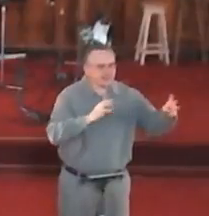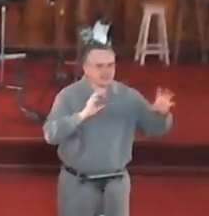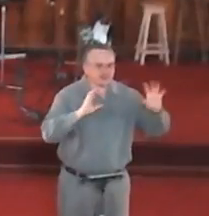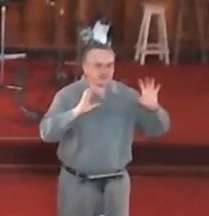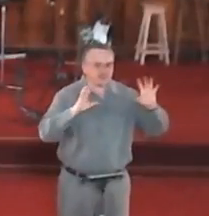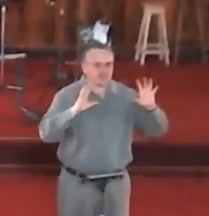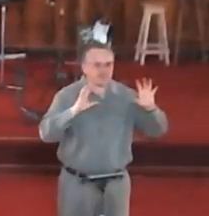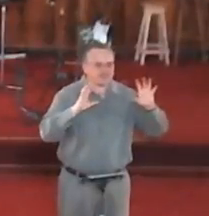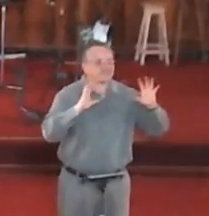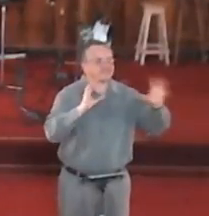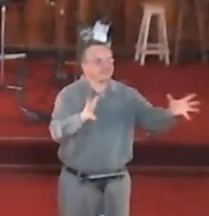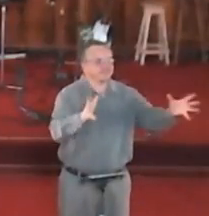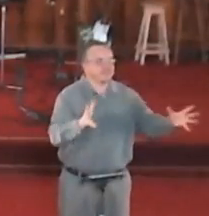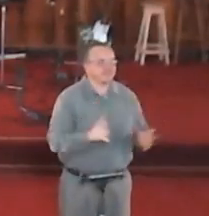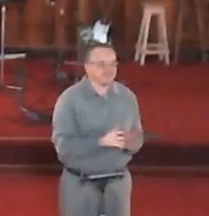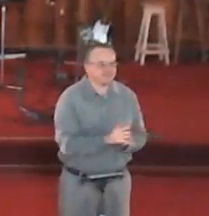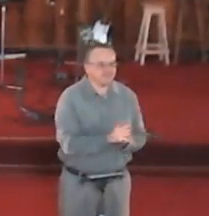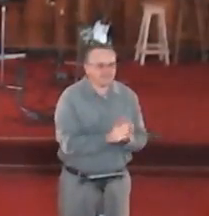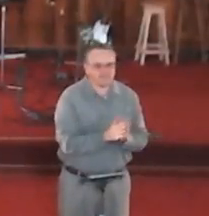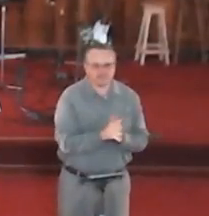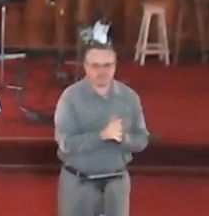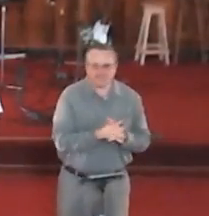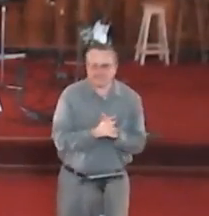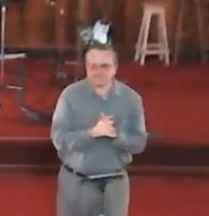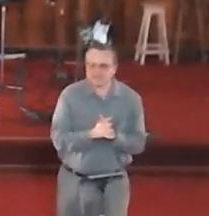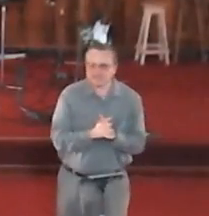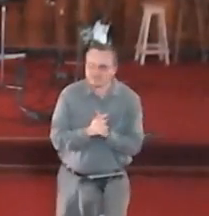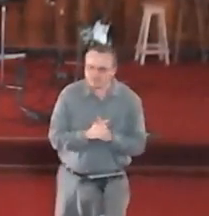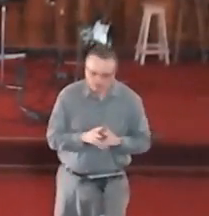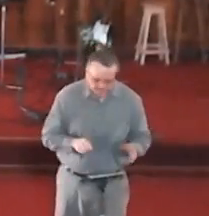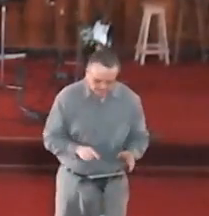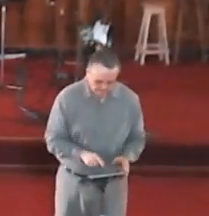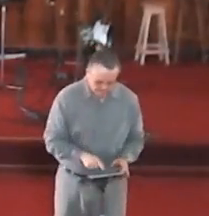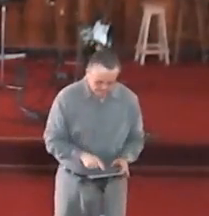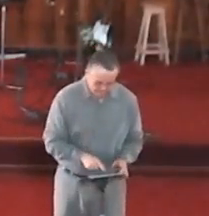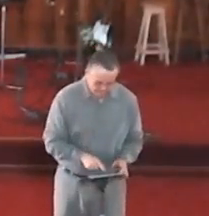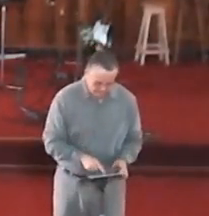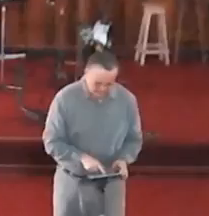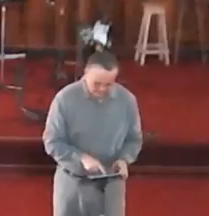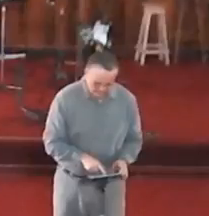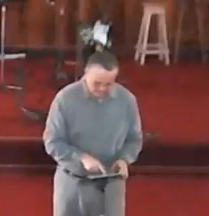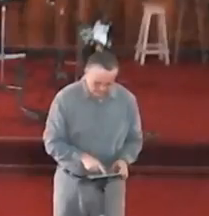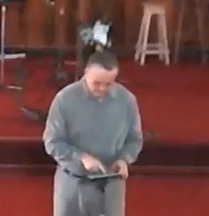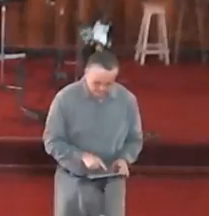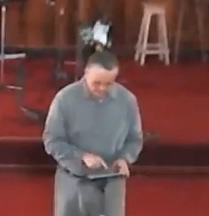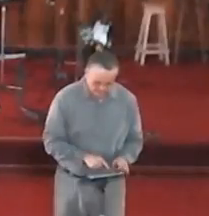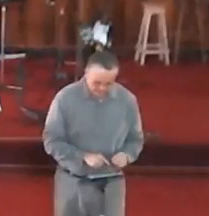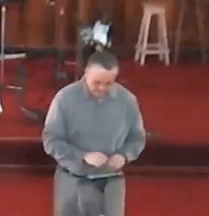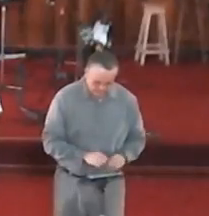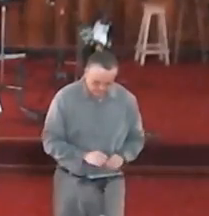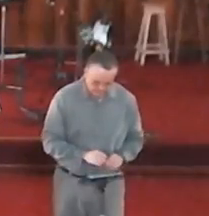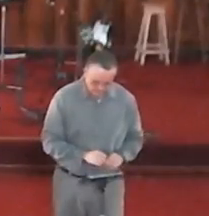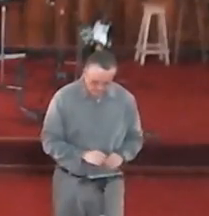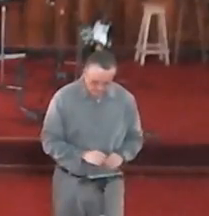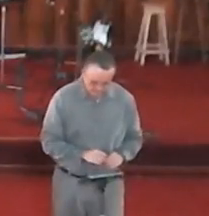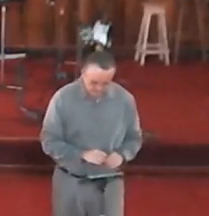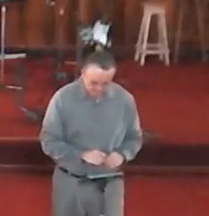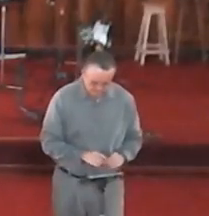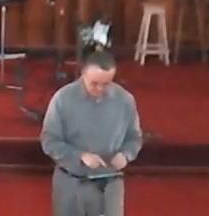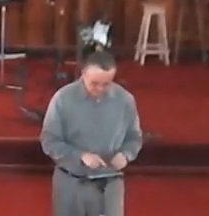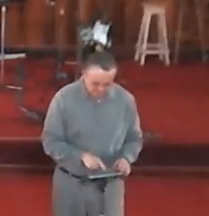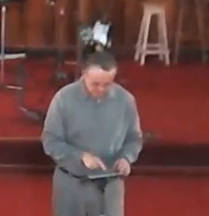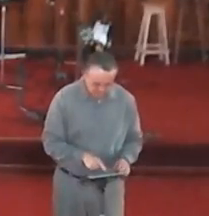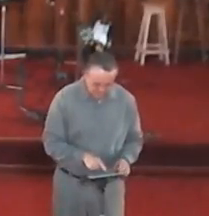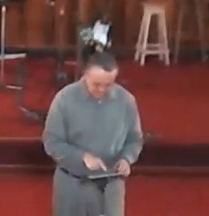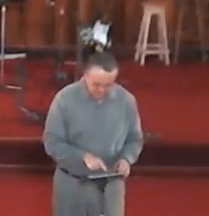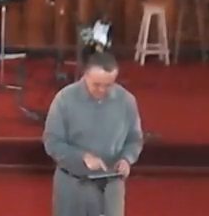para atender a la iglesia de Jerusalén ante esta hambruna. So yes, the last one was that they took up an offering and Barnabas was the